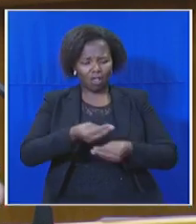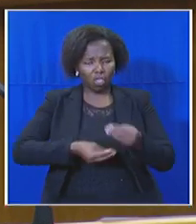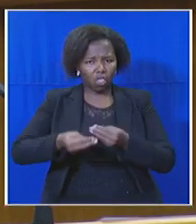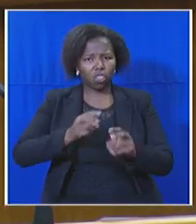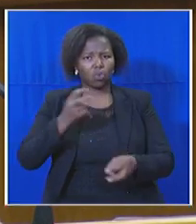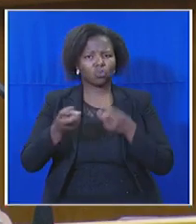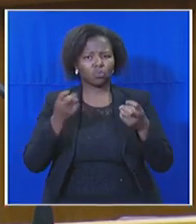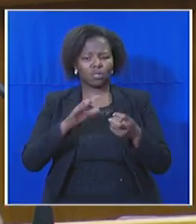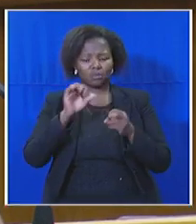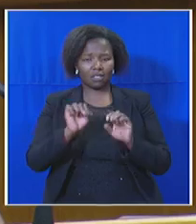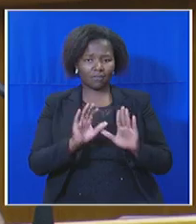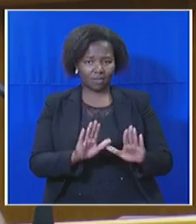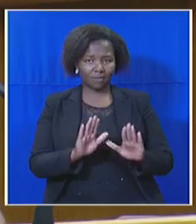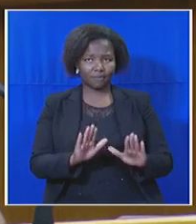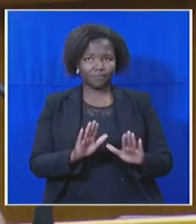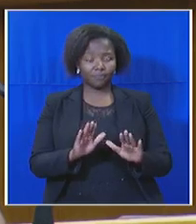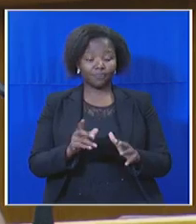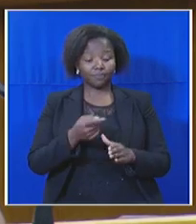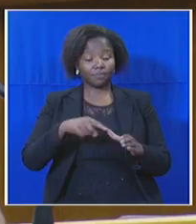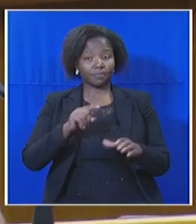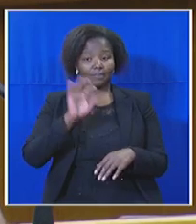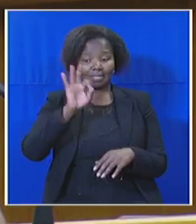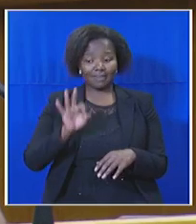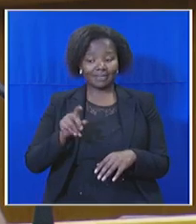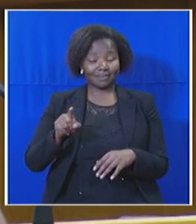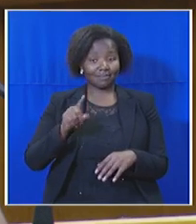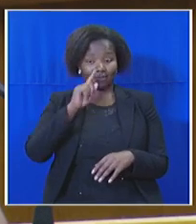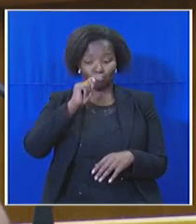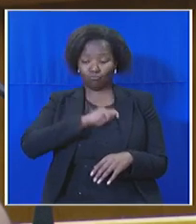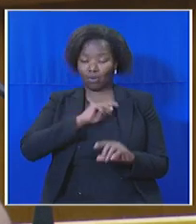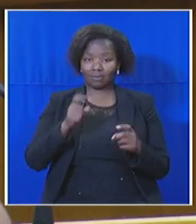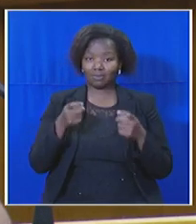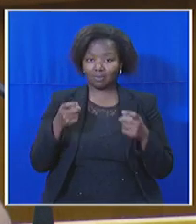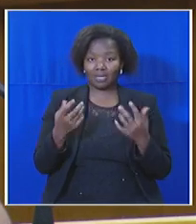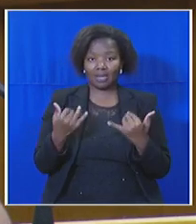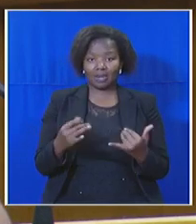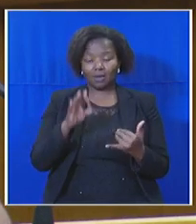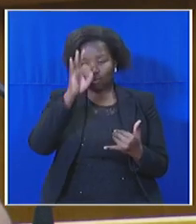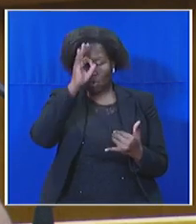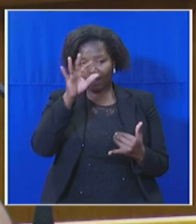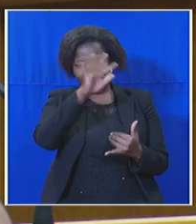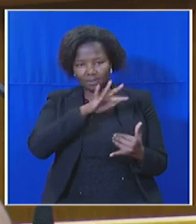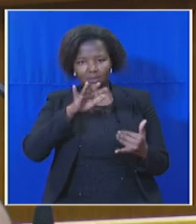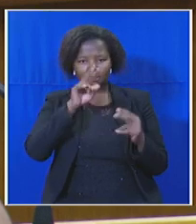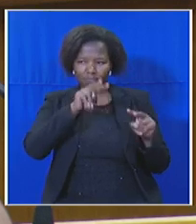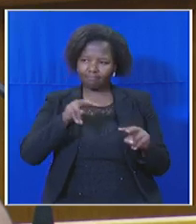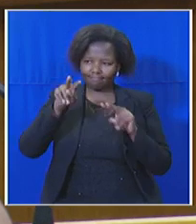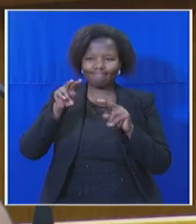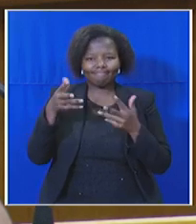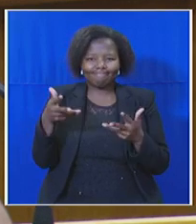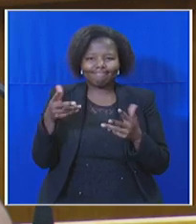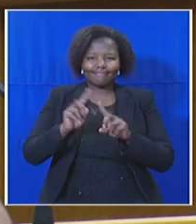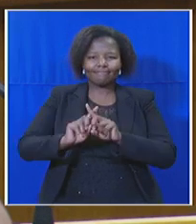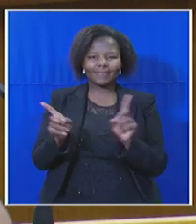South Africa. As dodgy as these figures have become, the public perception of police is coloured nonetheless by them and by the actions of the